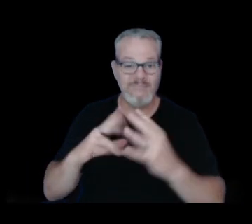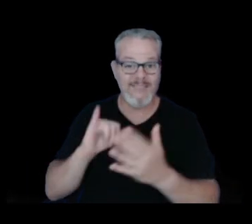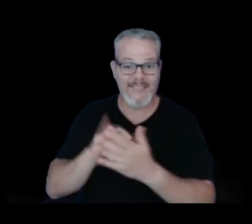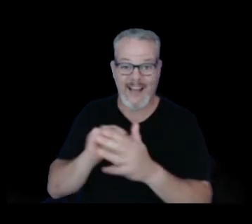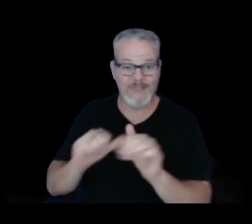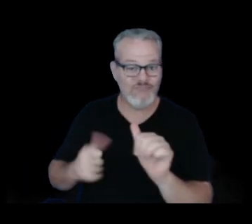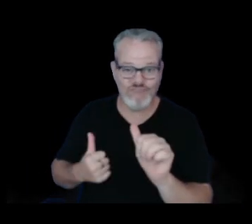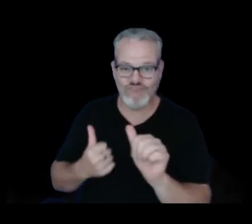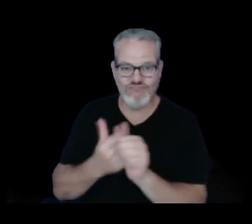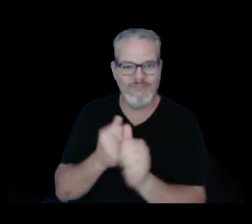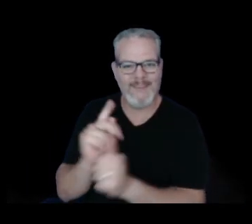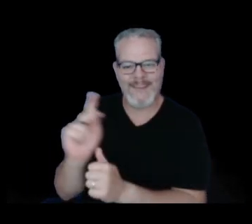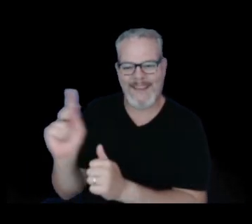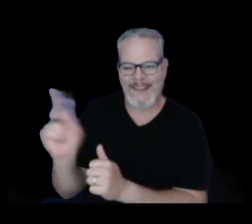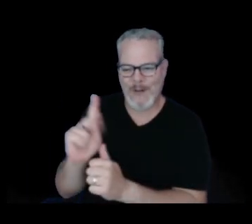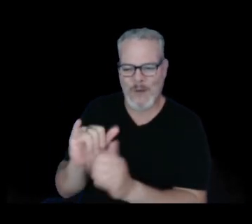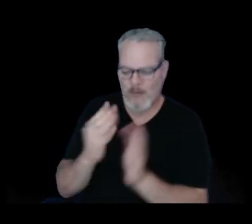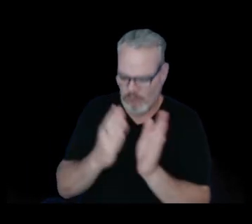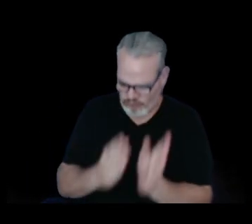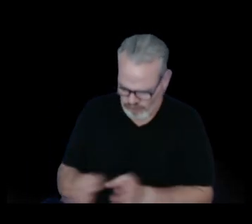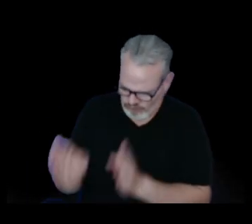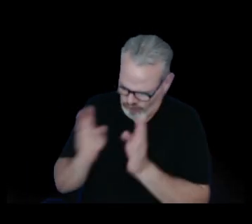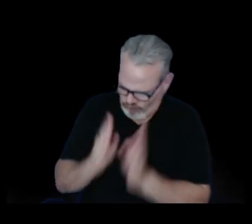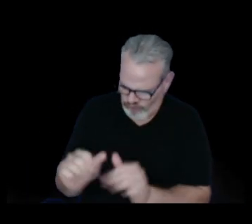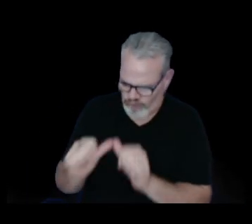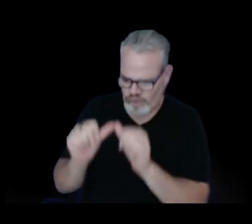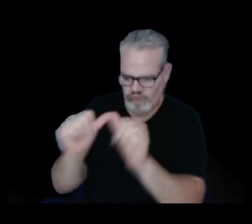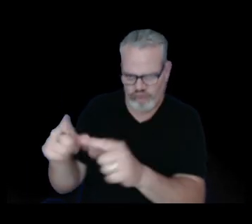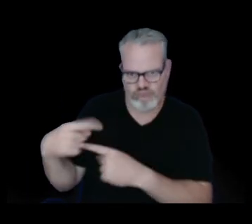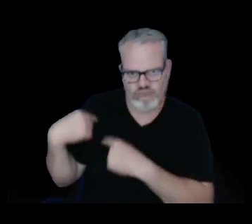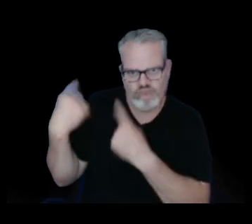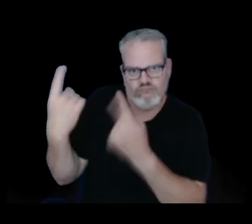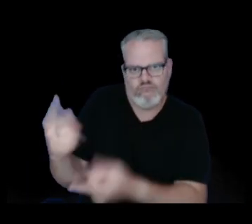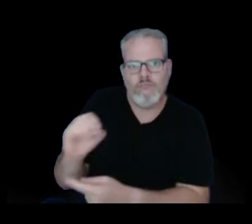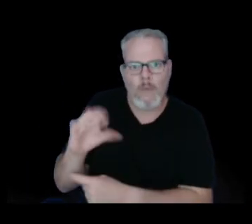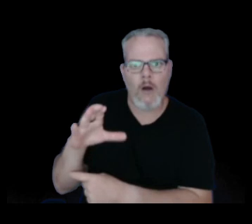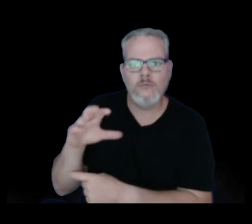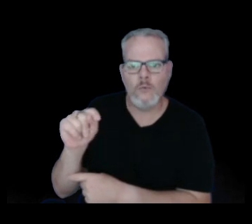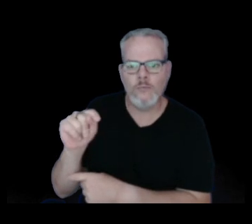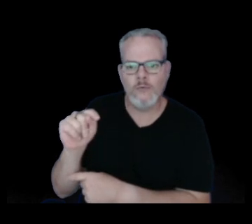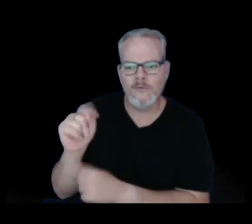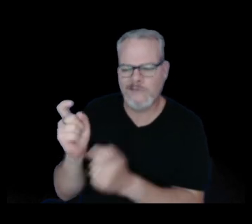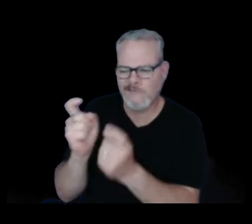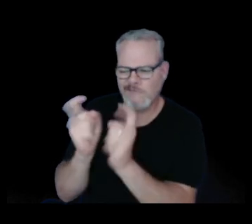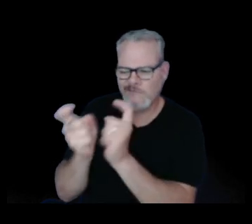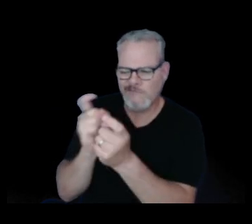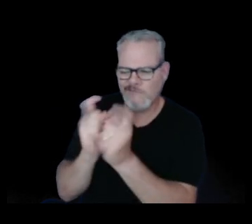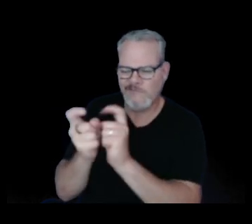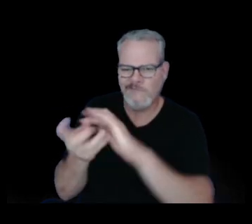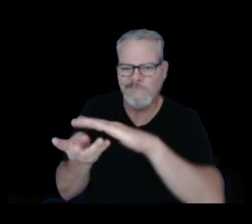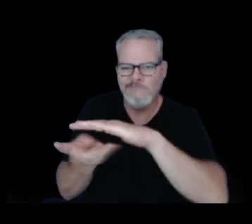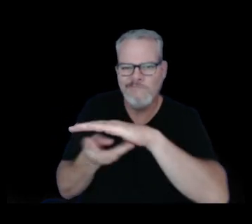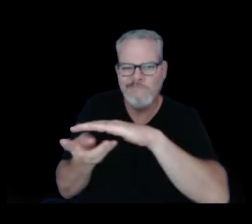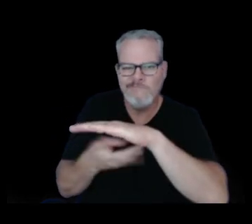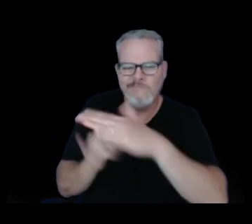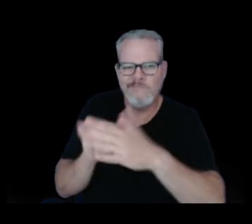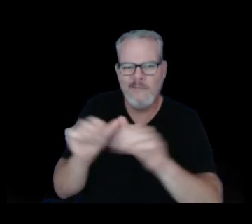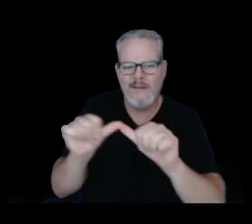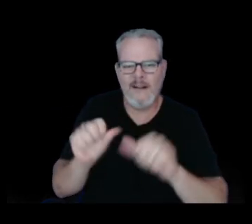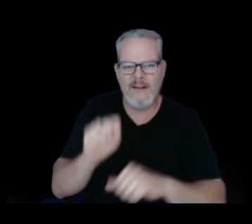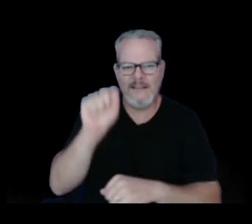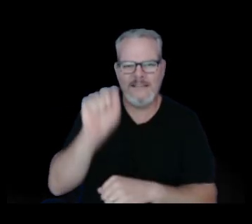has continued since October. The volcano has been able to adjust through intrusion in the southwest rift, ground and uplift as